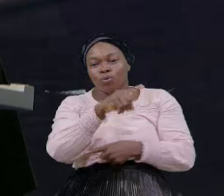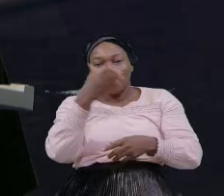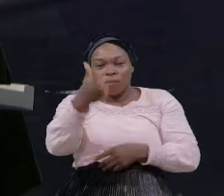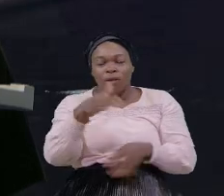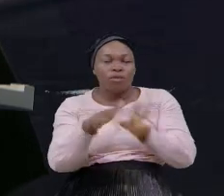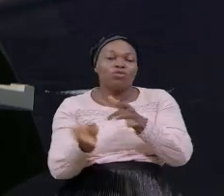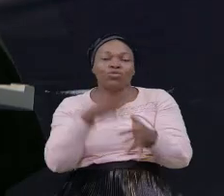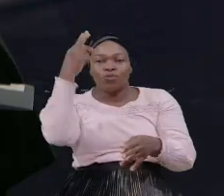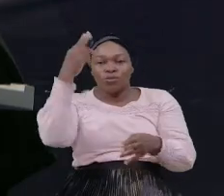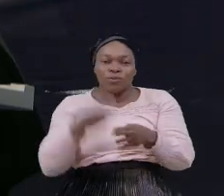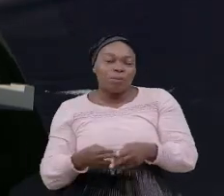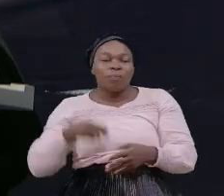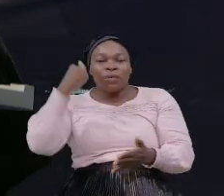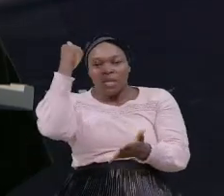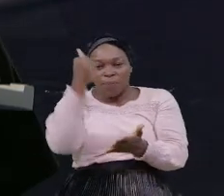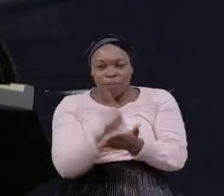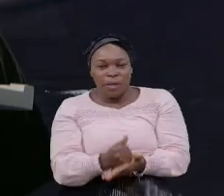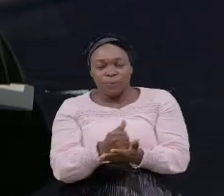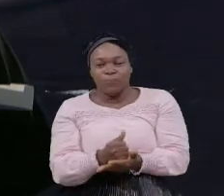louder amen.